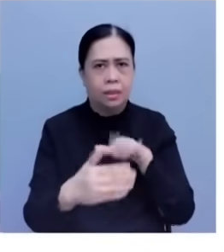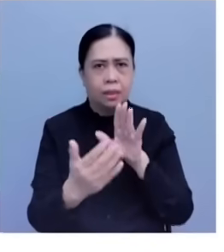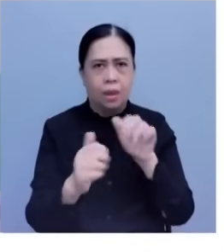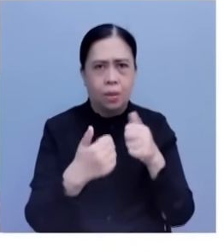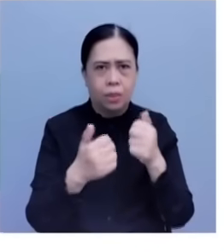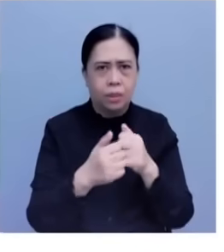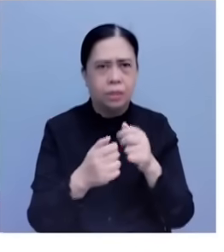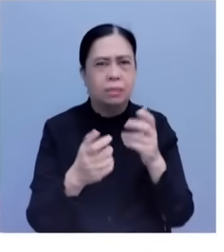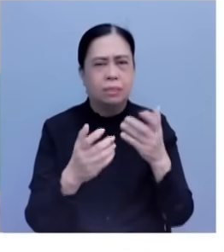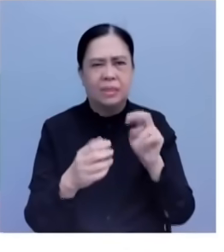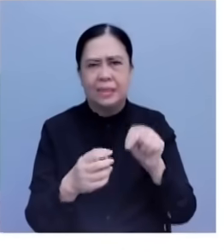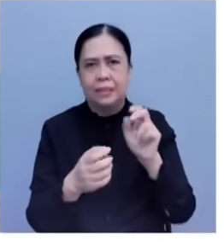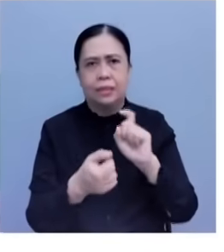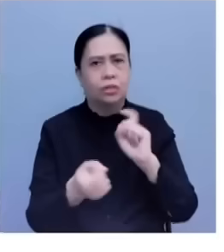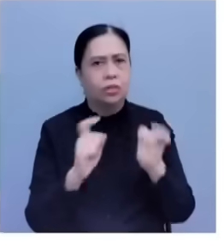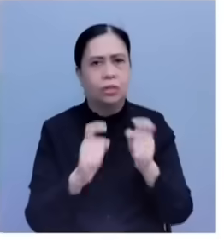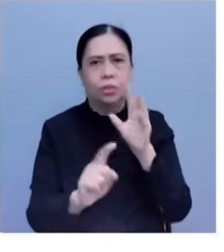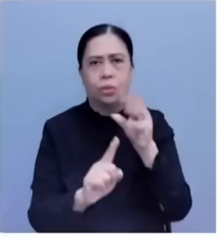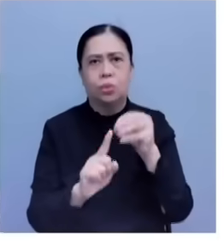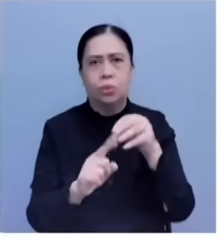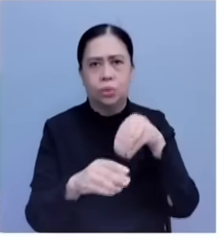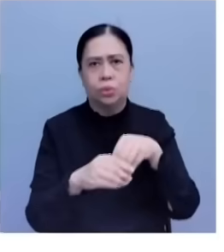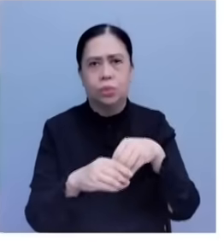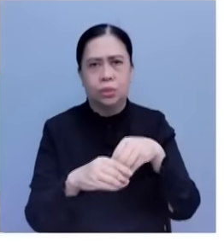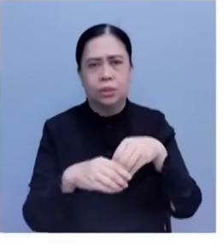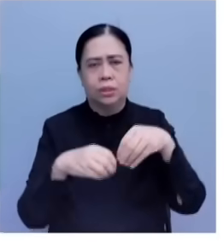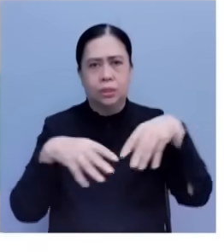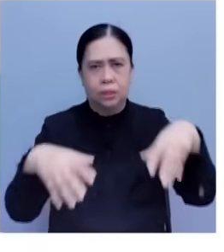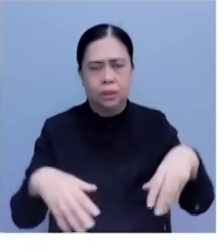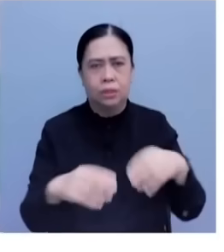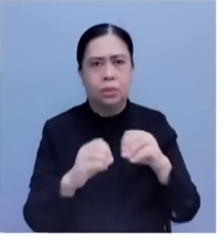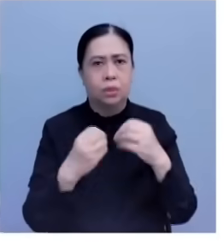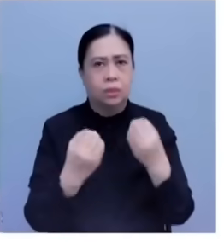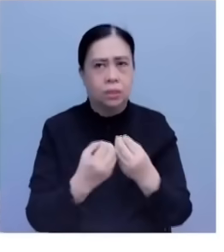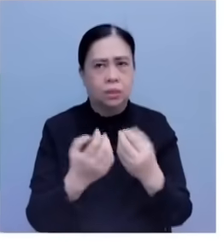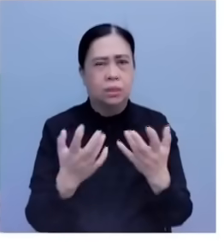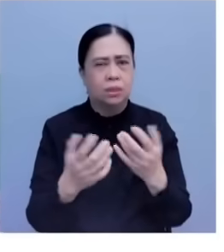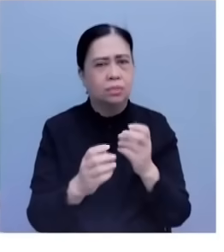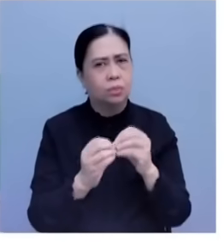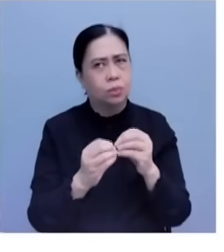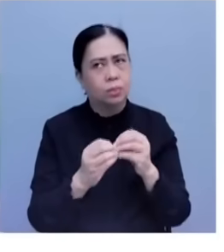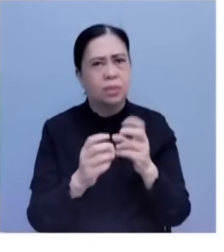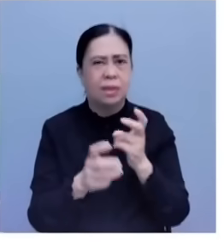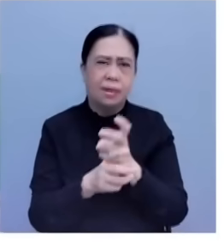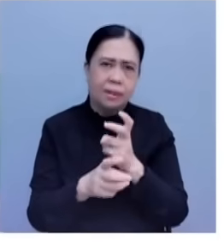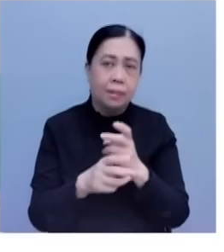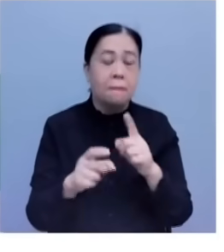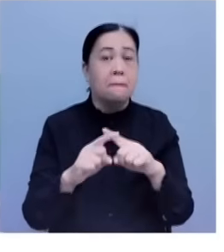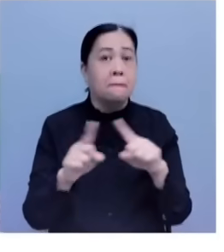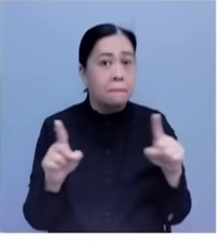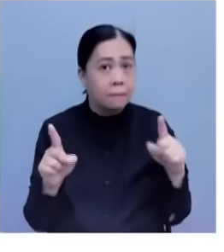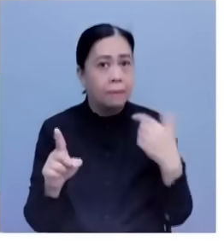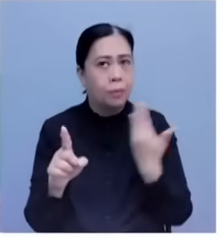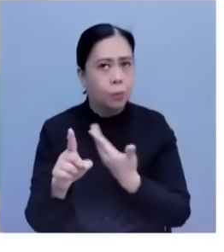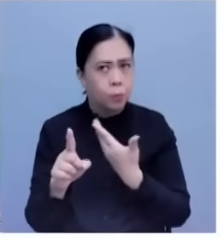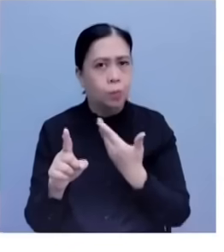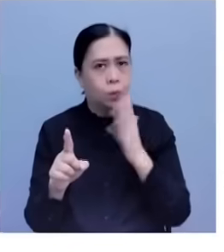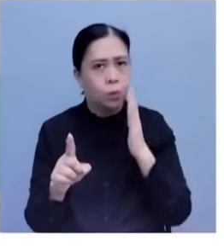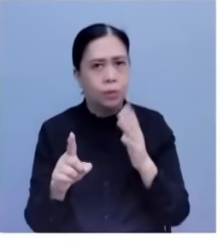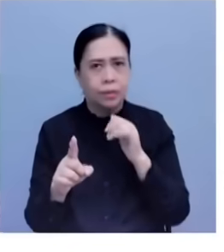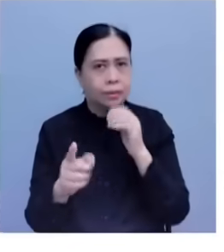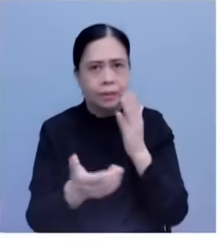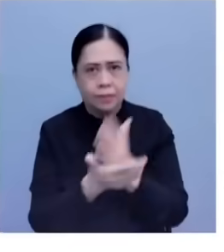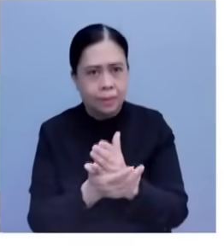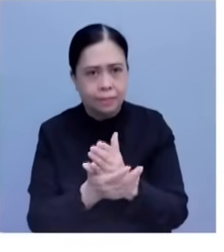culture change in our organization. So it is a bit difficult, but we will not stop.